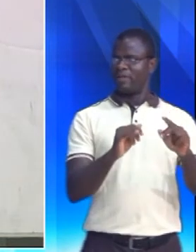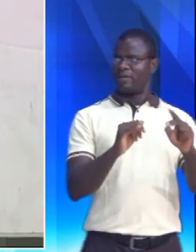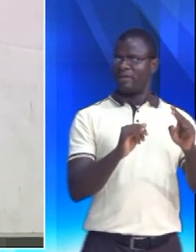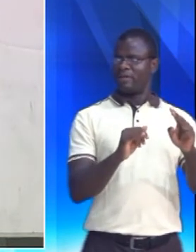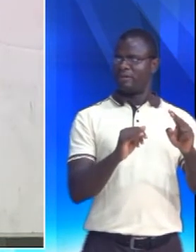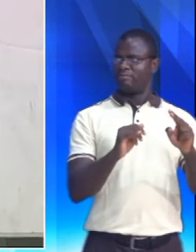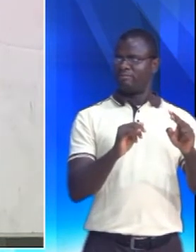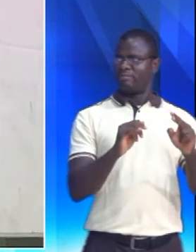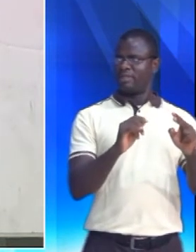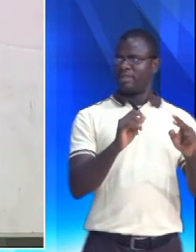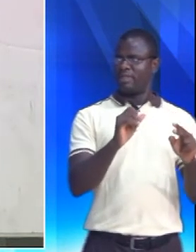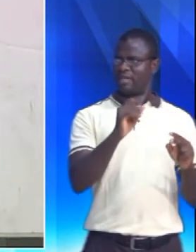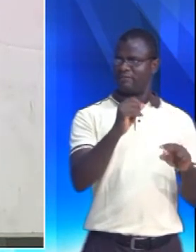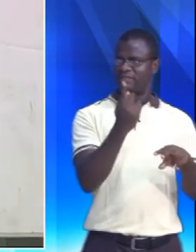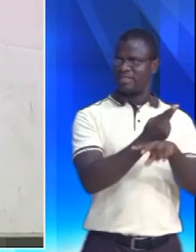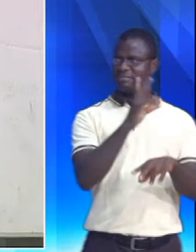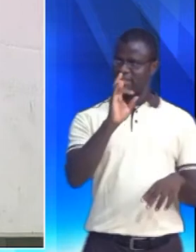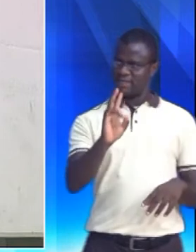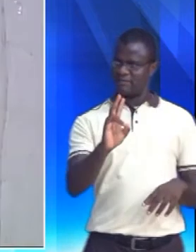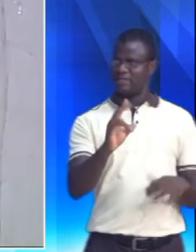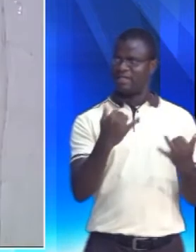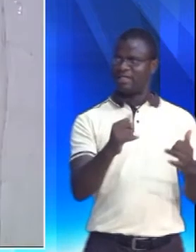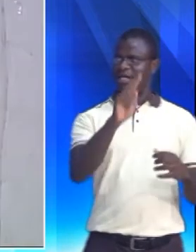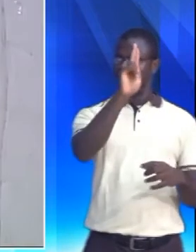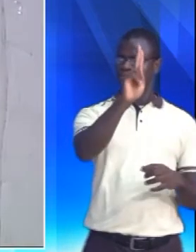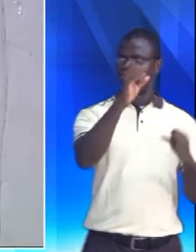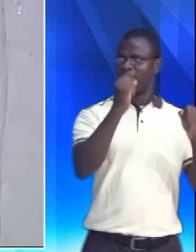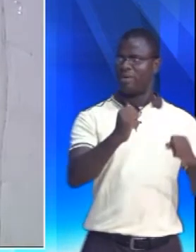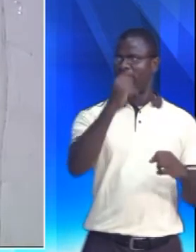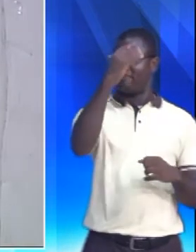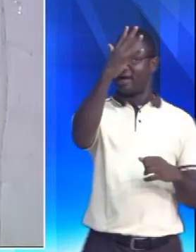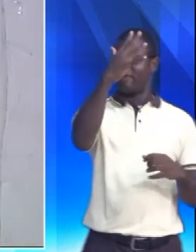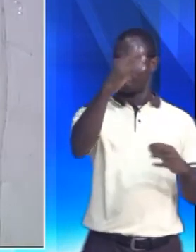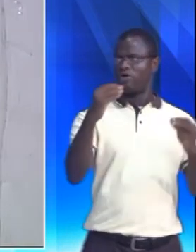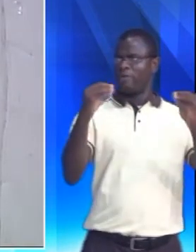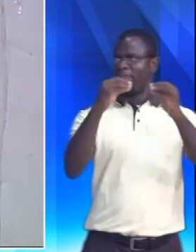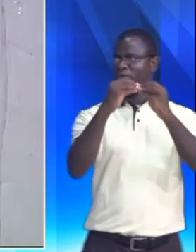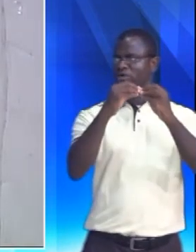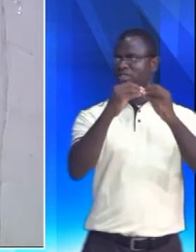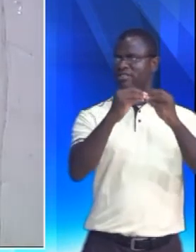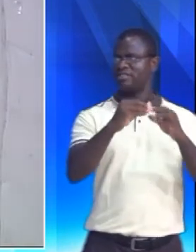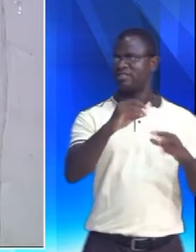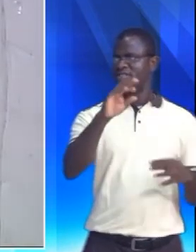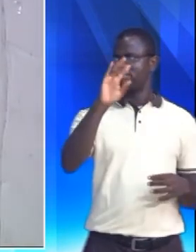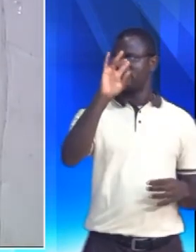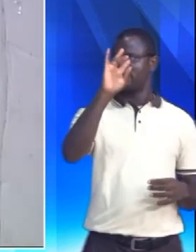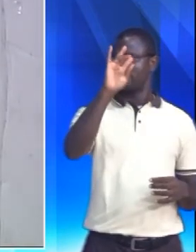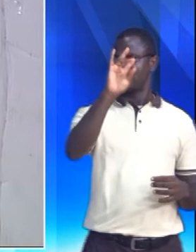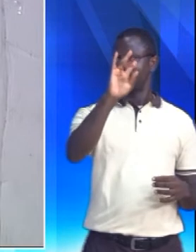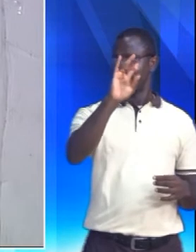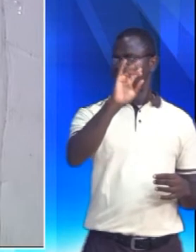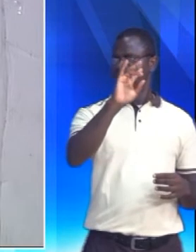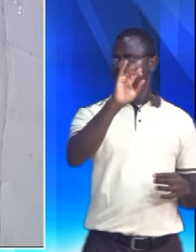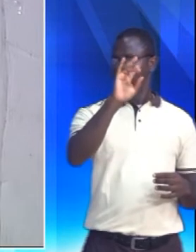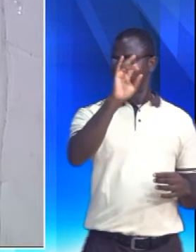are 11 multiplied by 7. Then we multiply by u raised